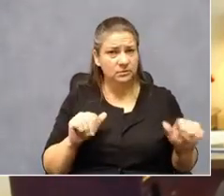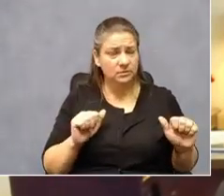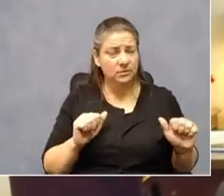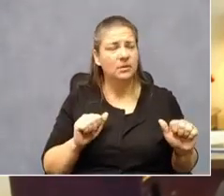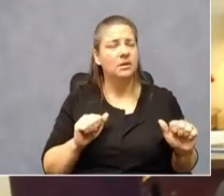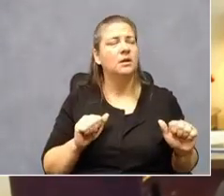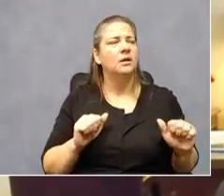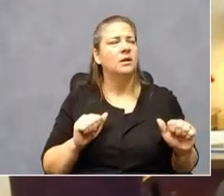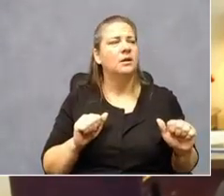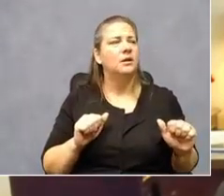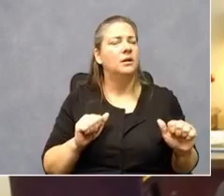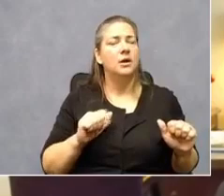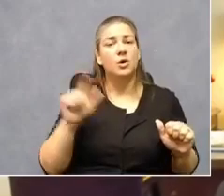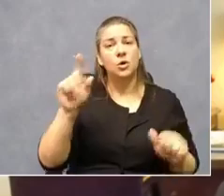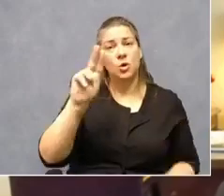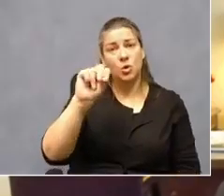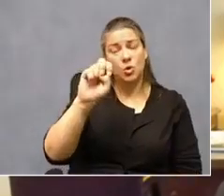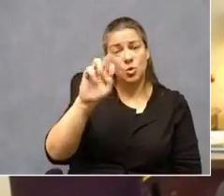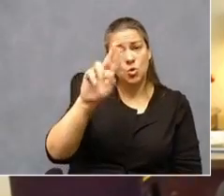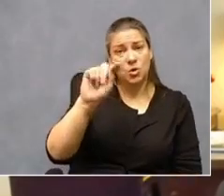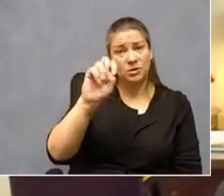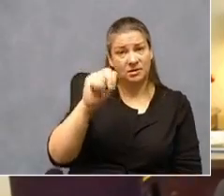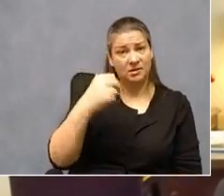at Norton Healthcare really stepped up early.